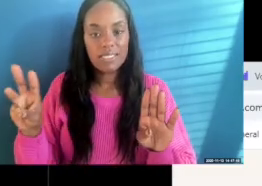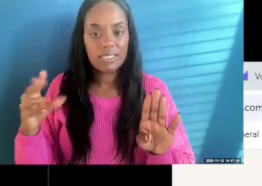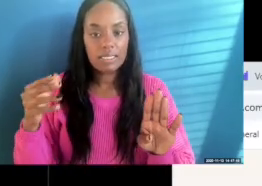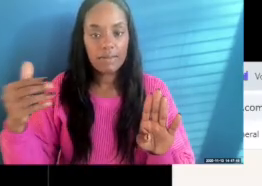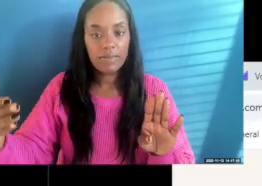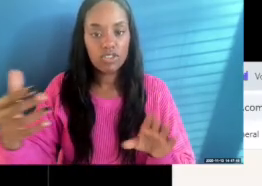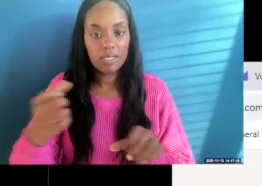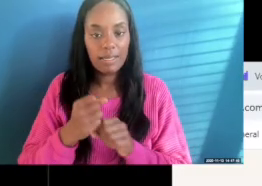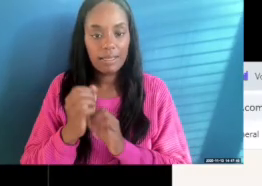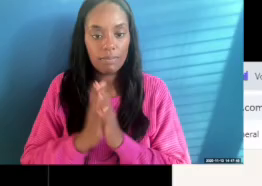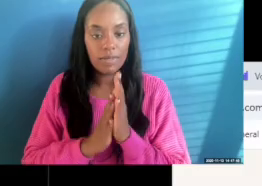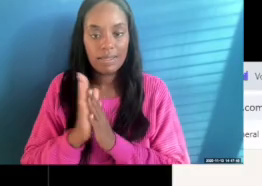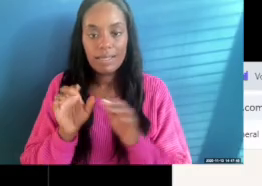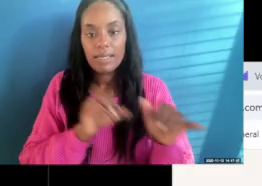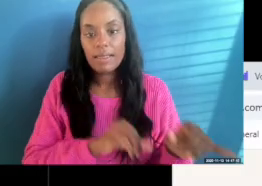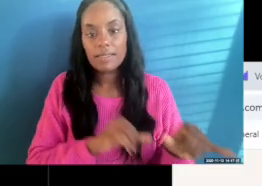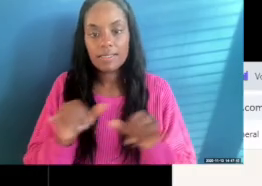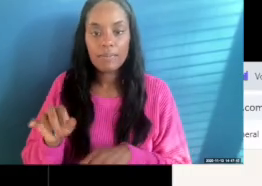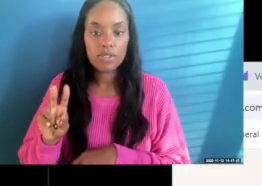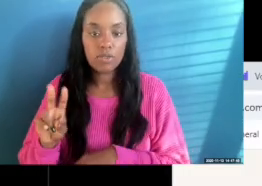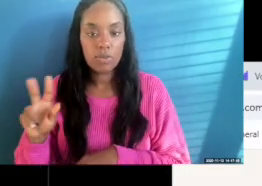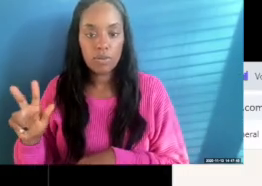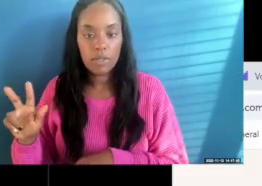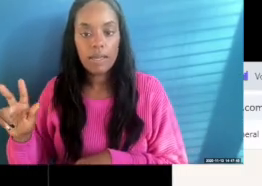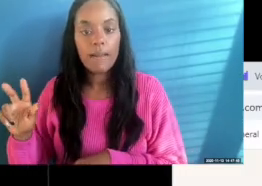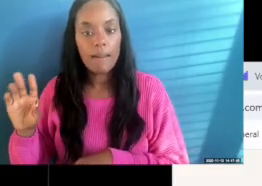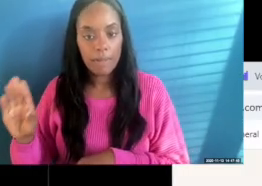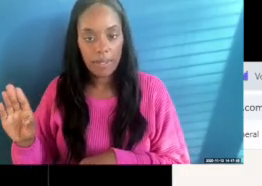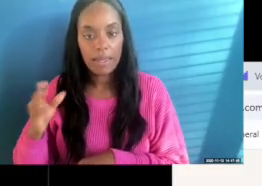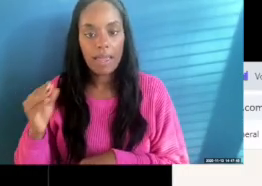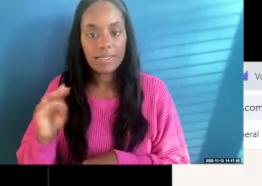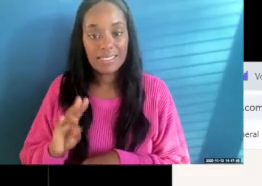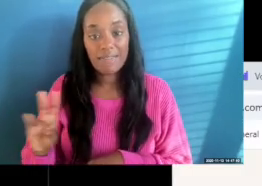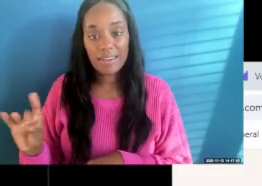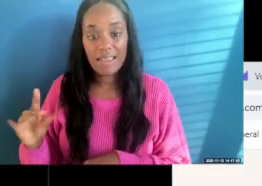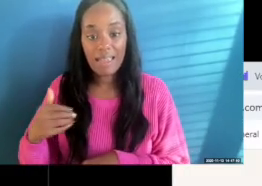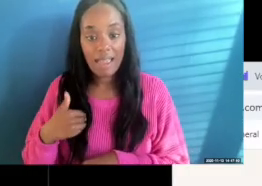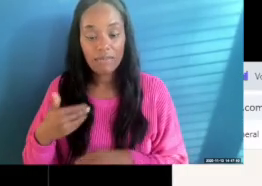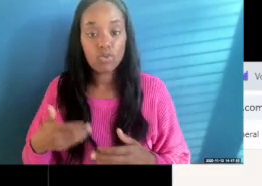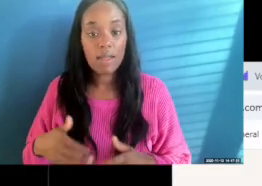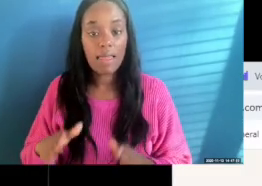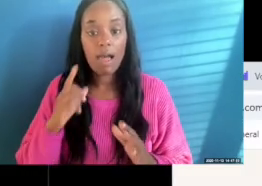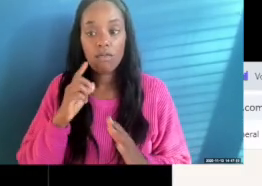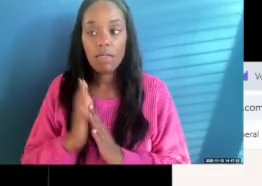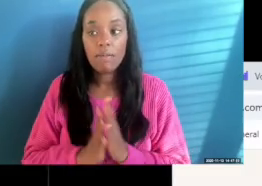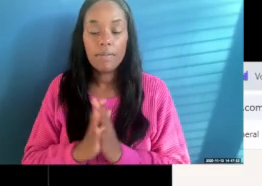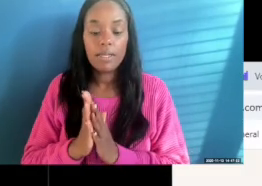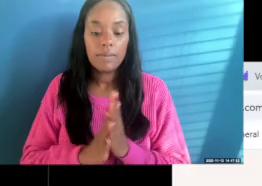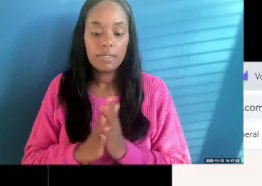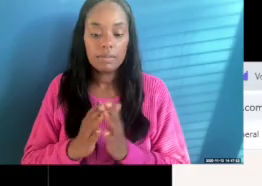HVIP, allocating funds to the classes 4 through 6 and 7 and 8, so